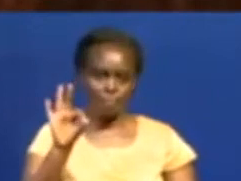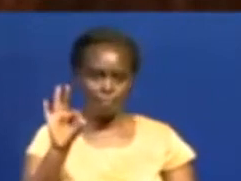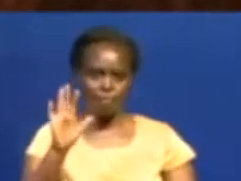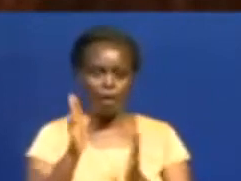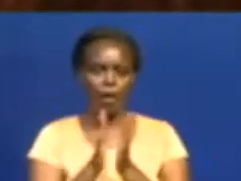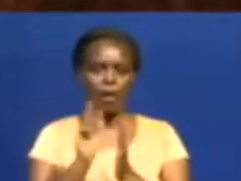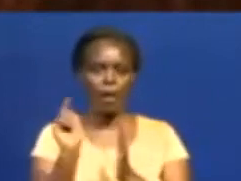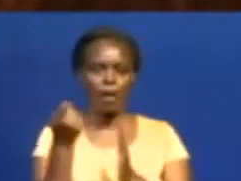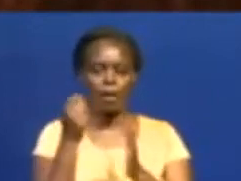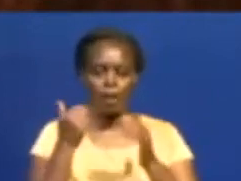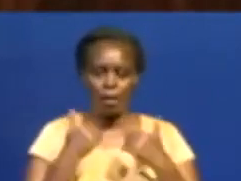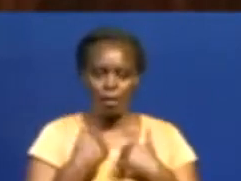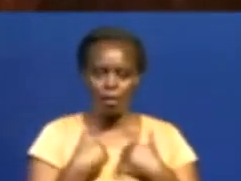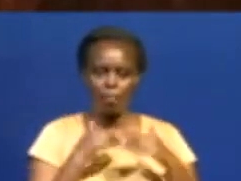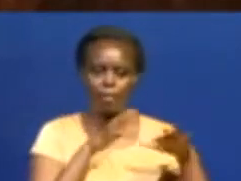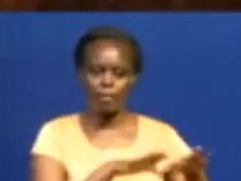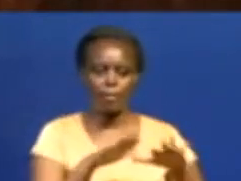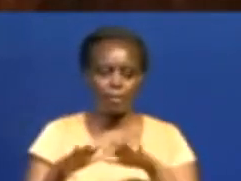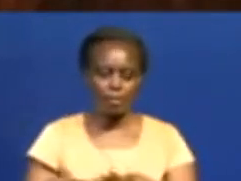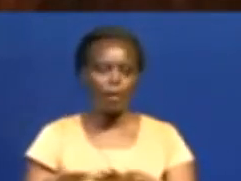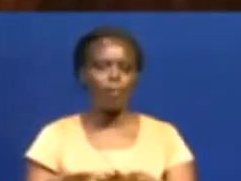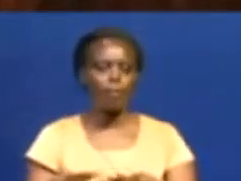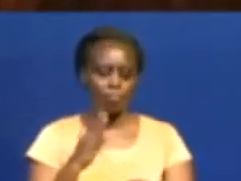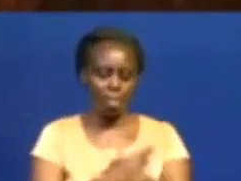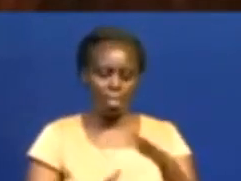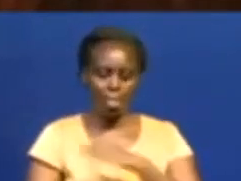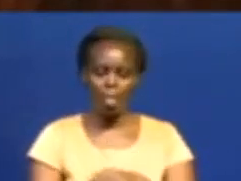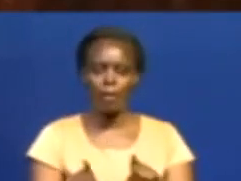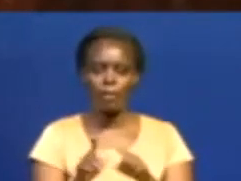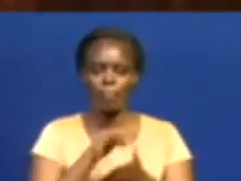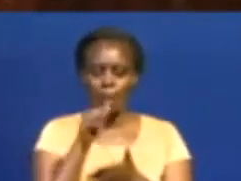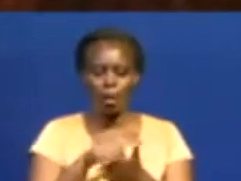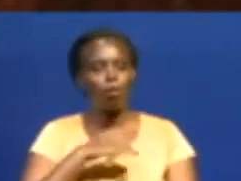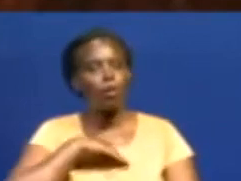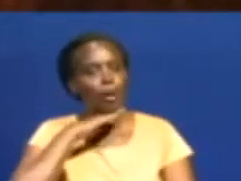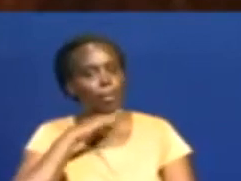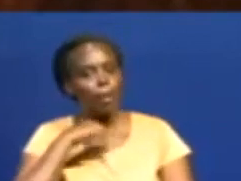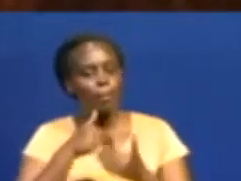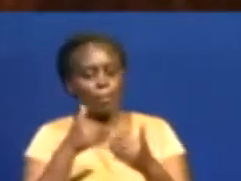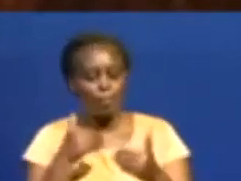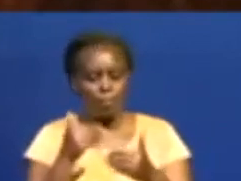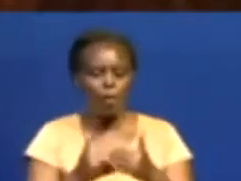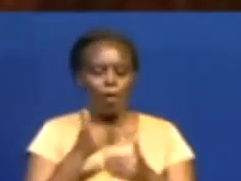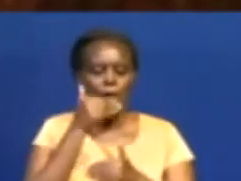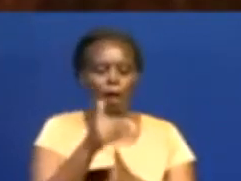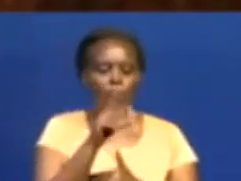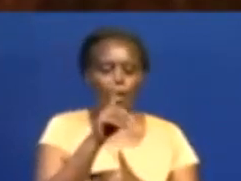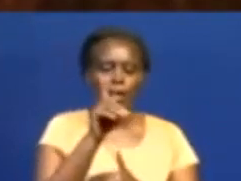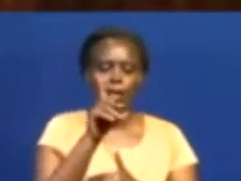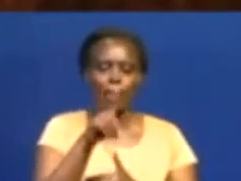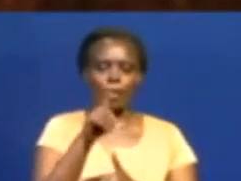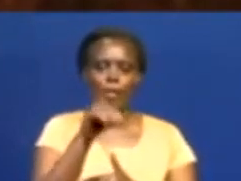and Kenyans have over the years suffered casualties, including loss of life, both before and after KDF